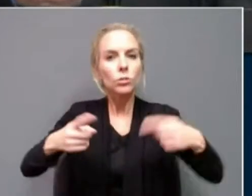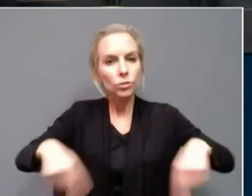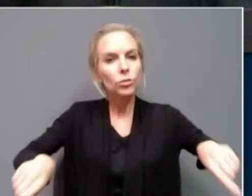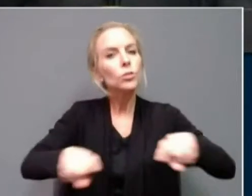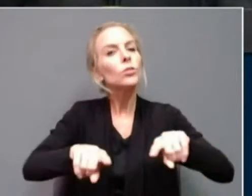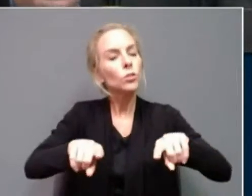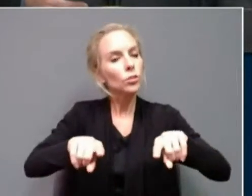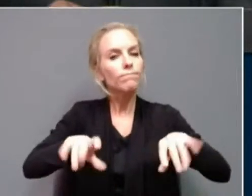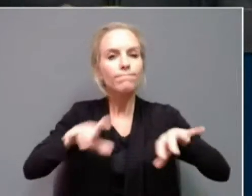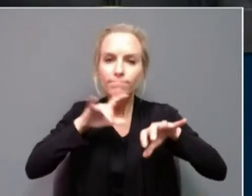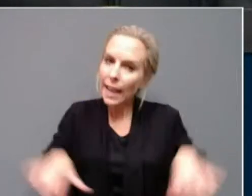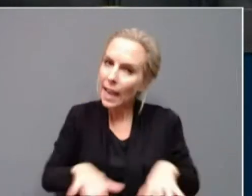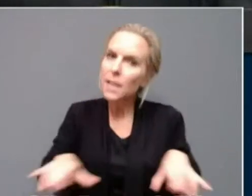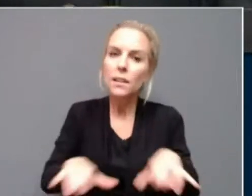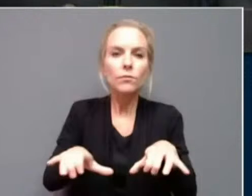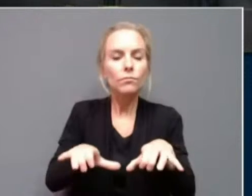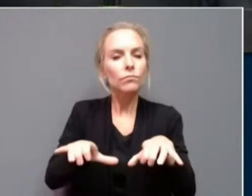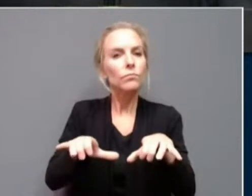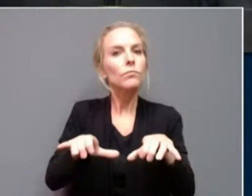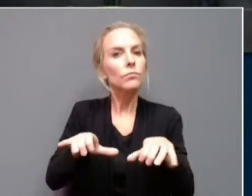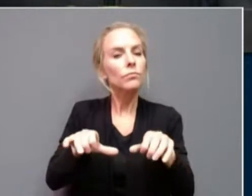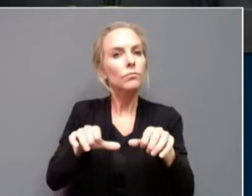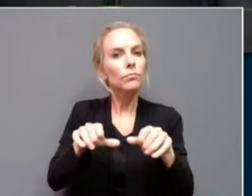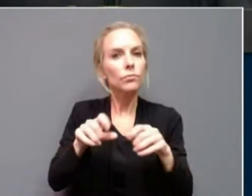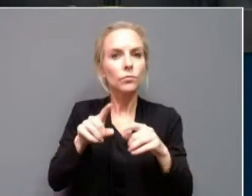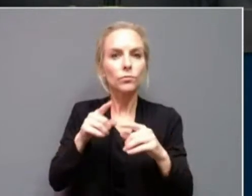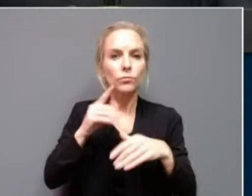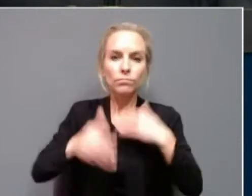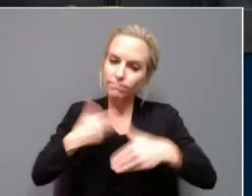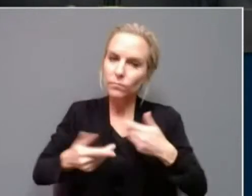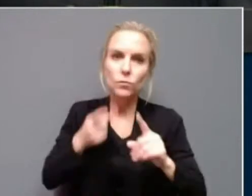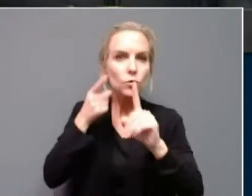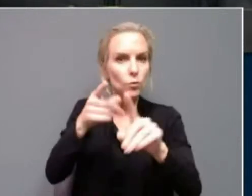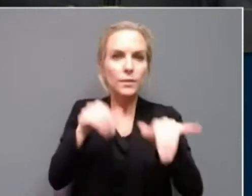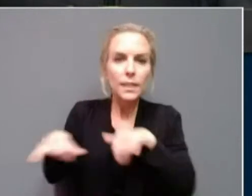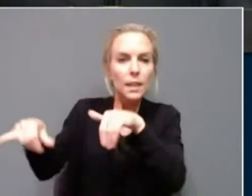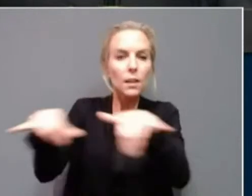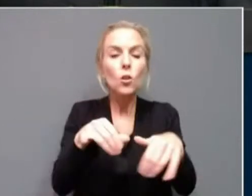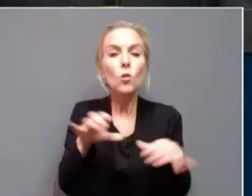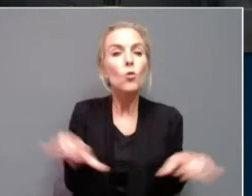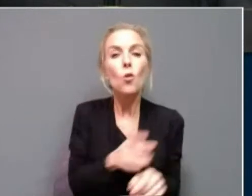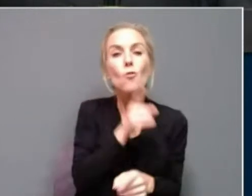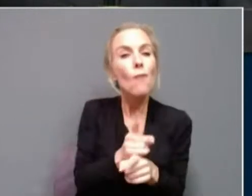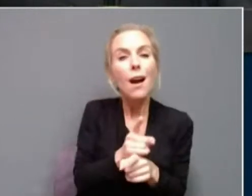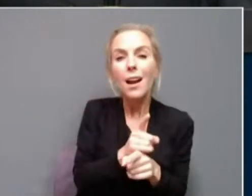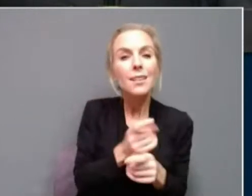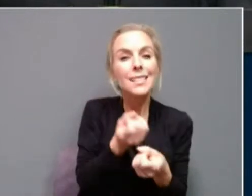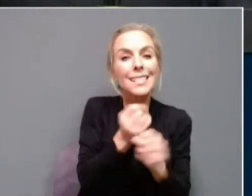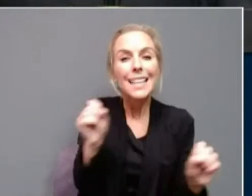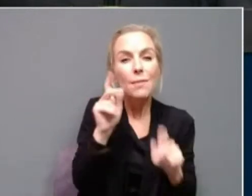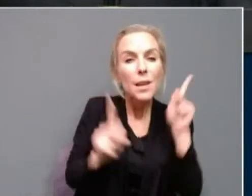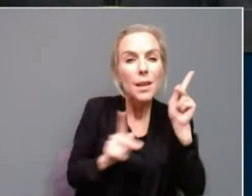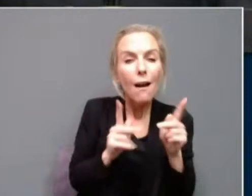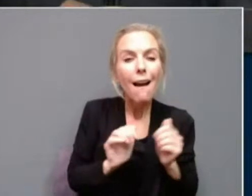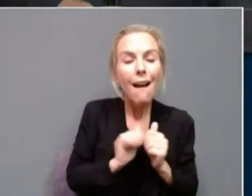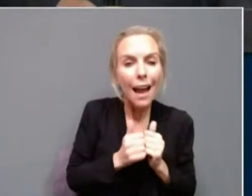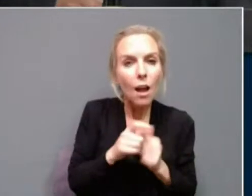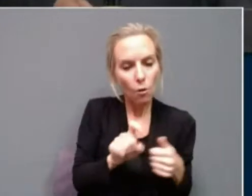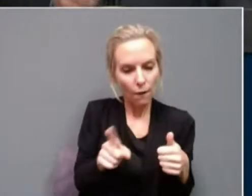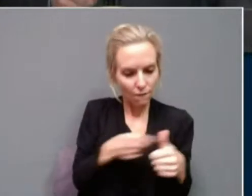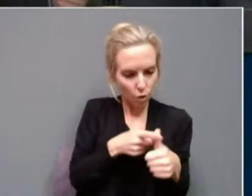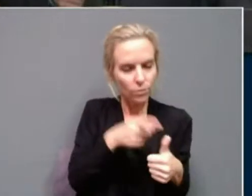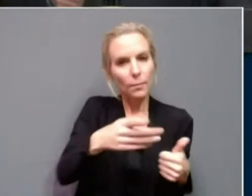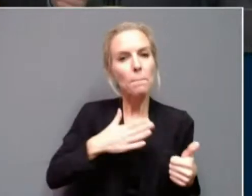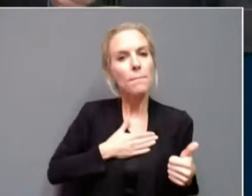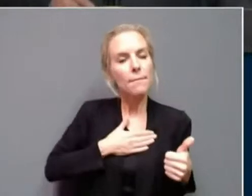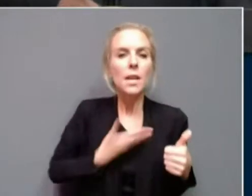active steps towards. You can only do the right thing to save people if you can first admit the fact that